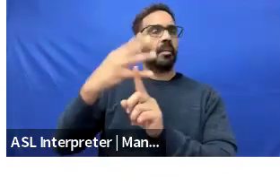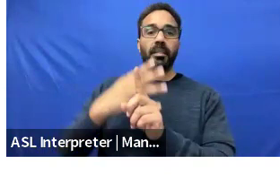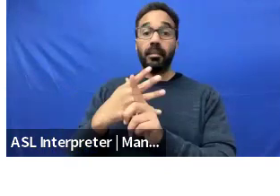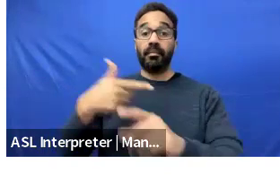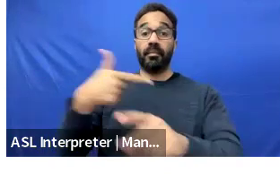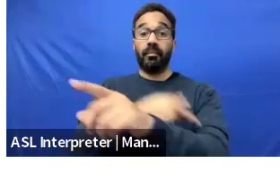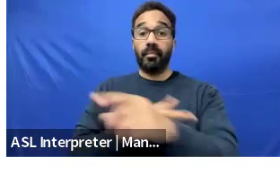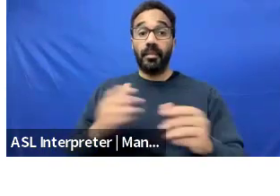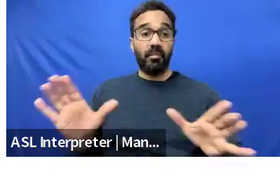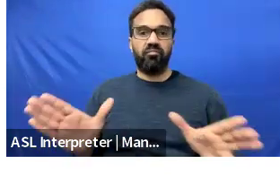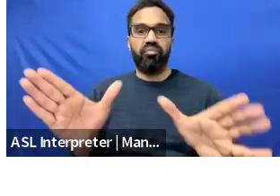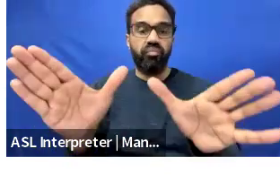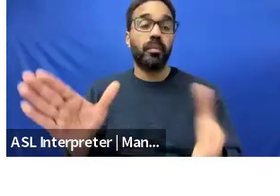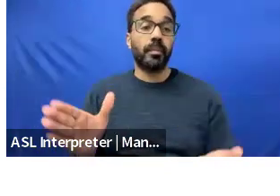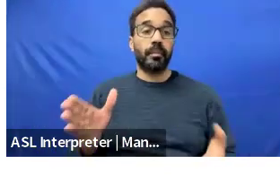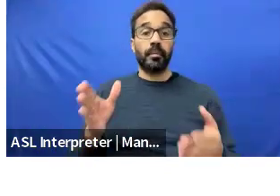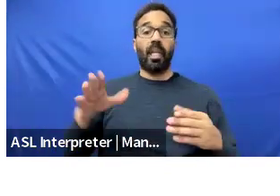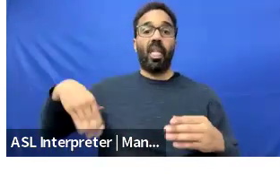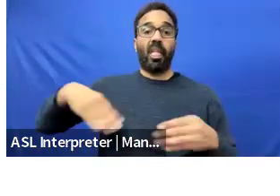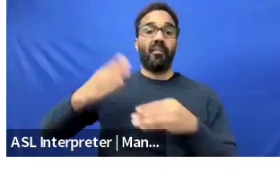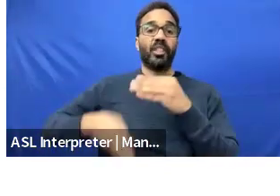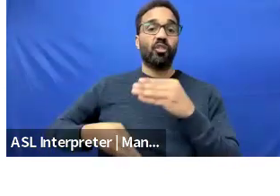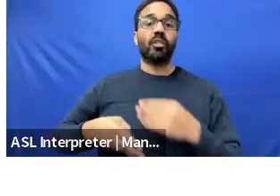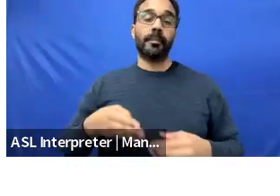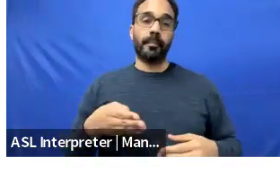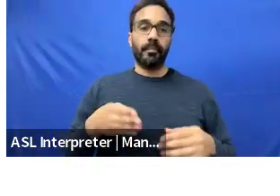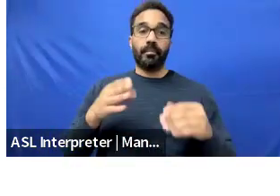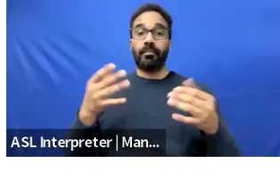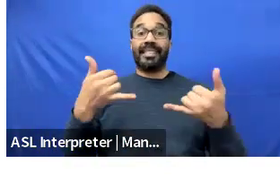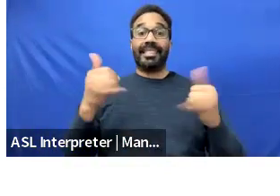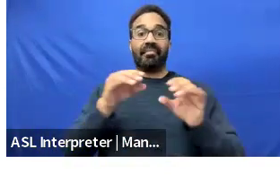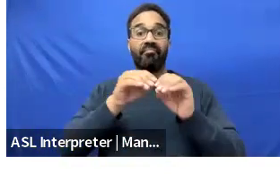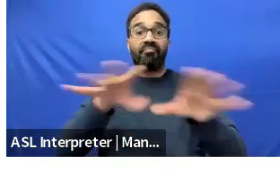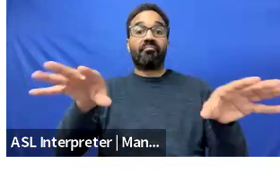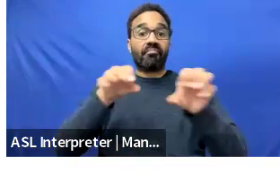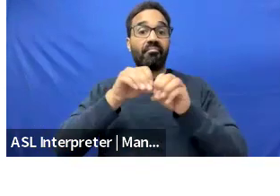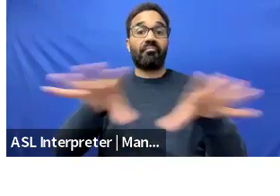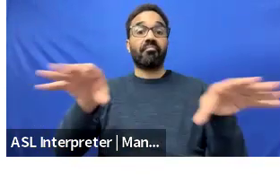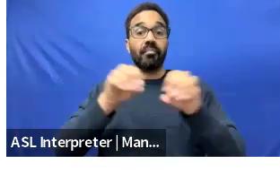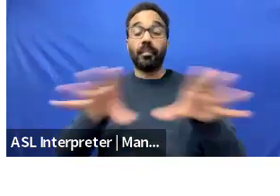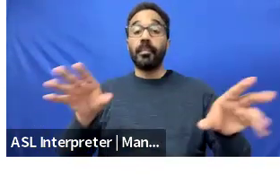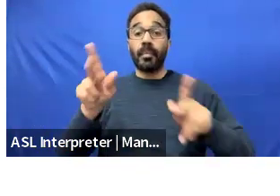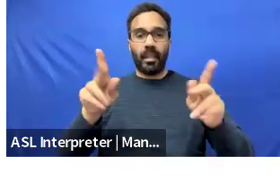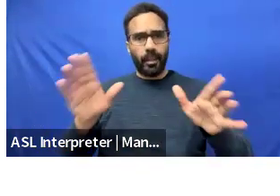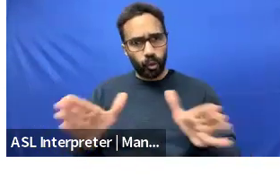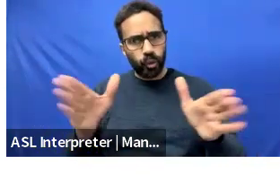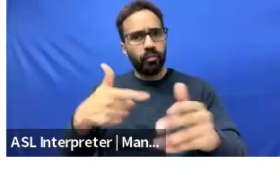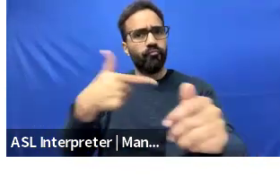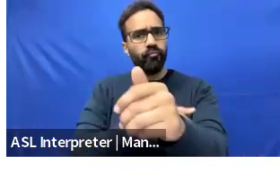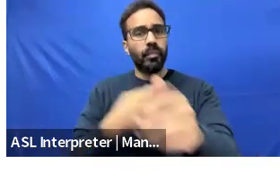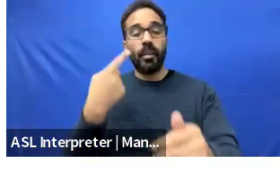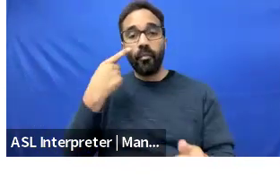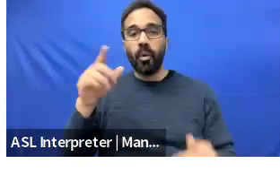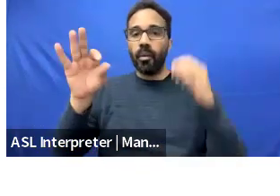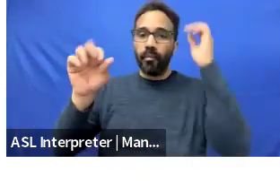So we're not at the tail end of it yet. So we're still, getting the messaging out, to get vaccinated for the flu. You